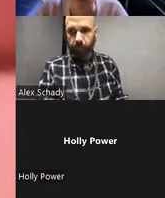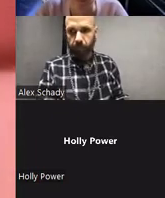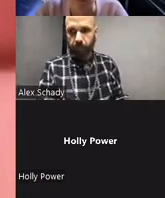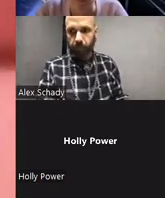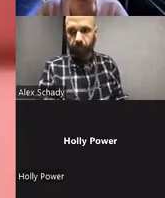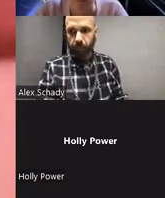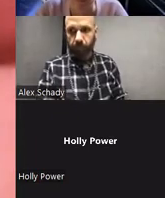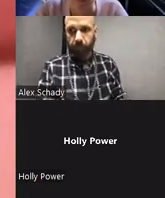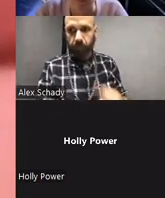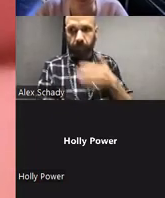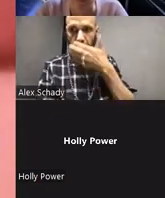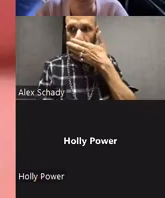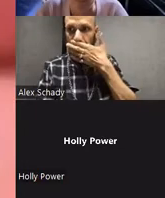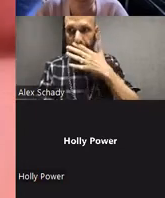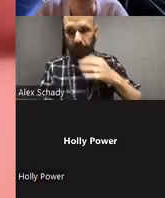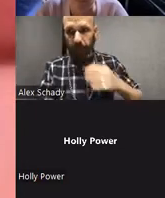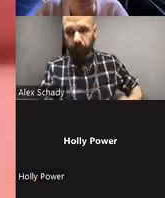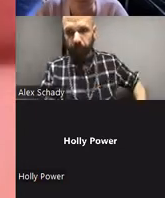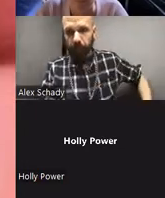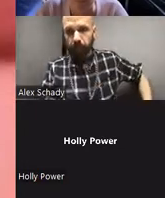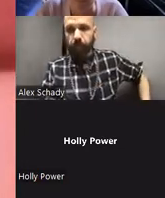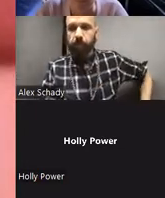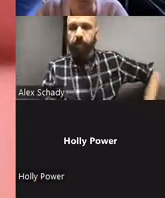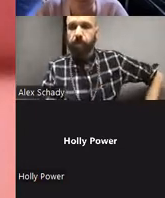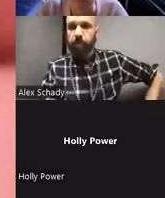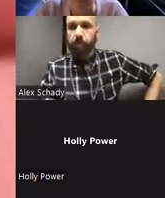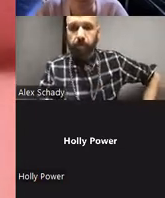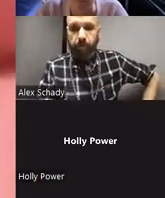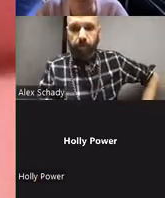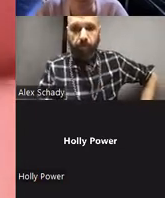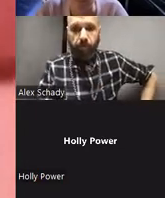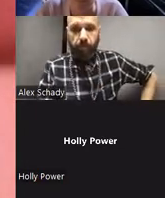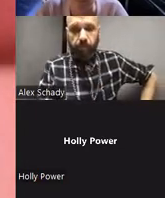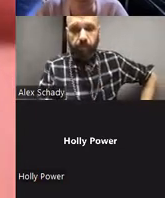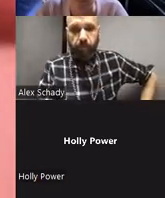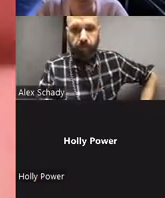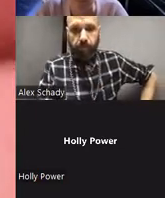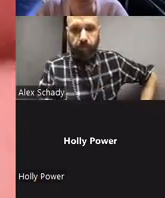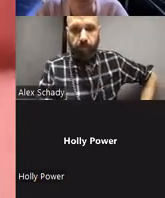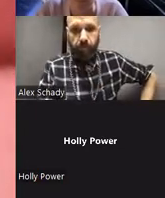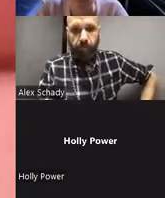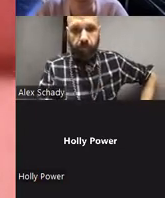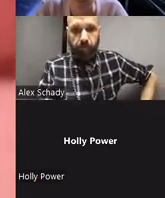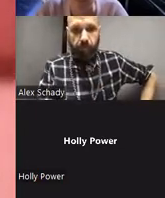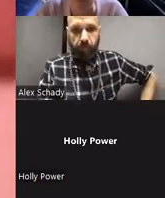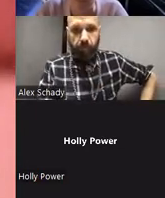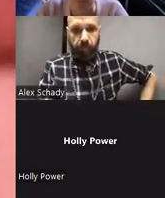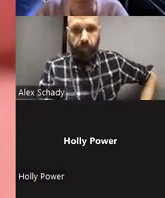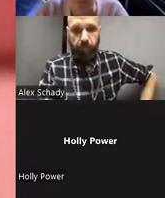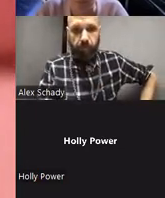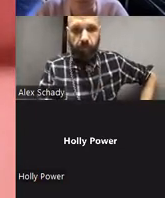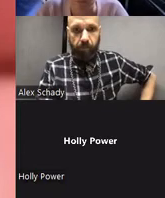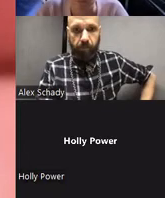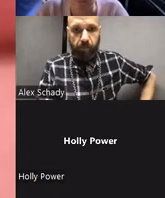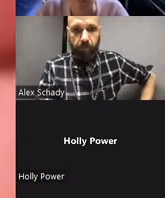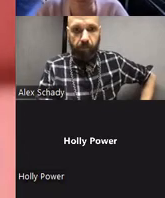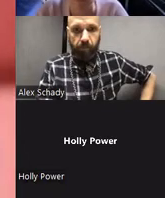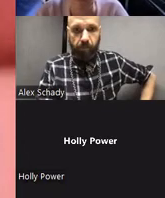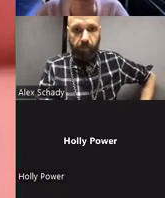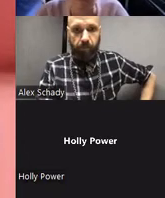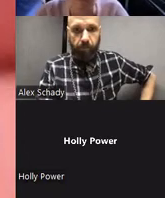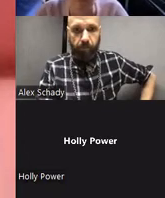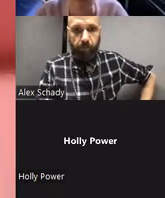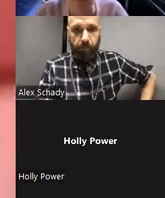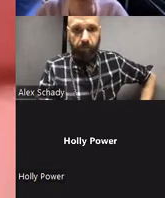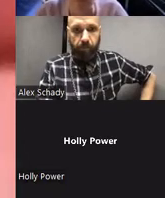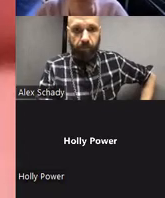and stepfather used to take us down in the car down to Devon. Very nice and sunny, very good sand, and we